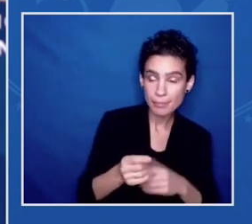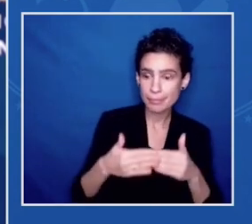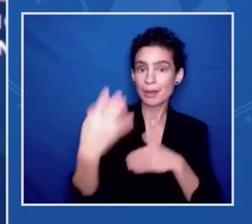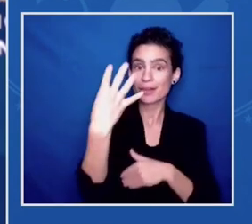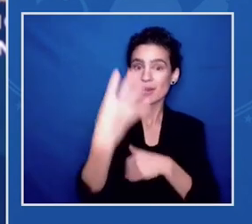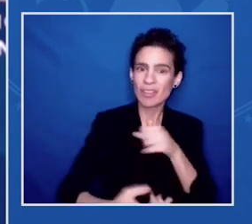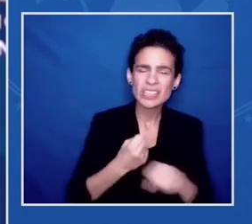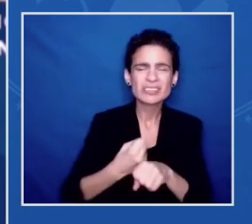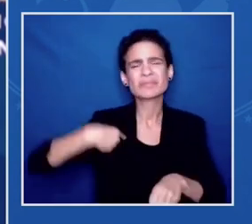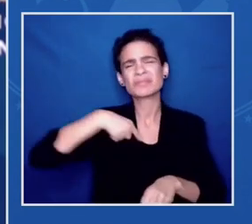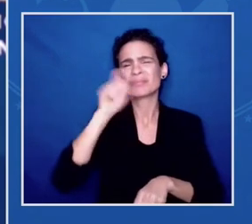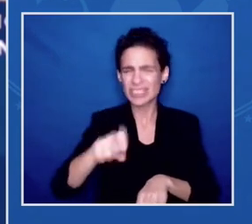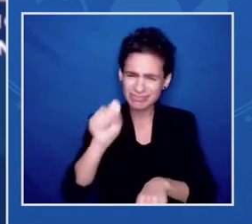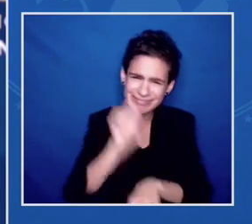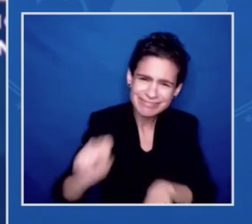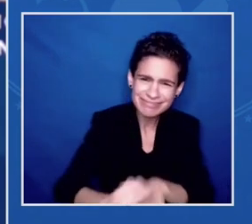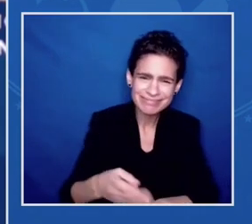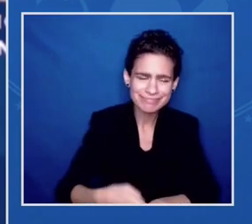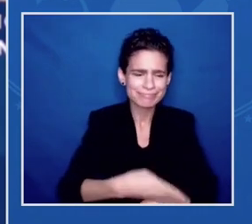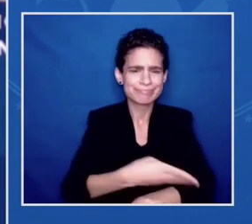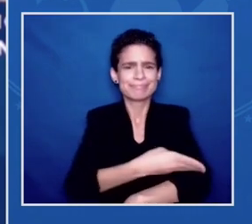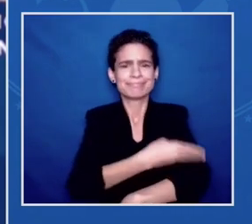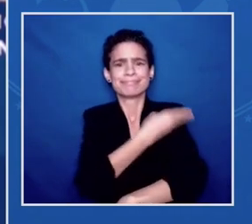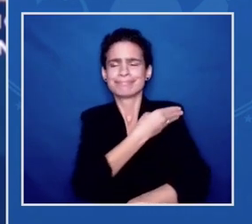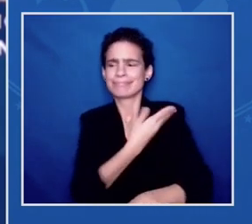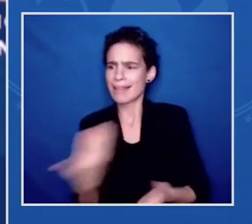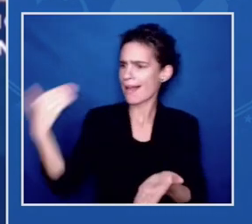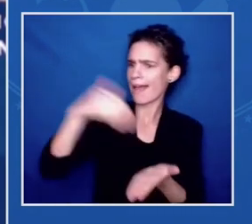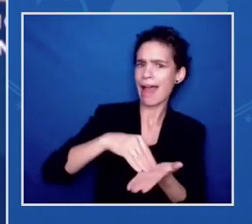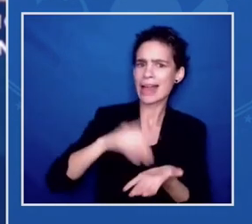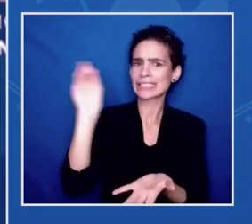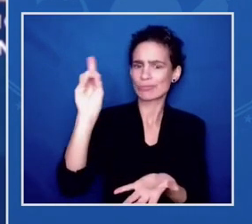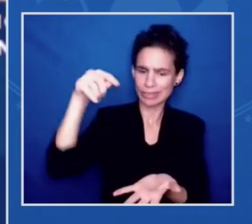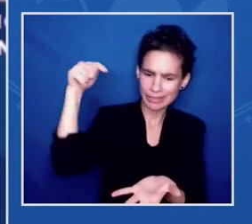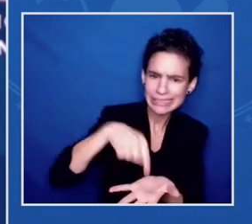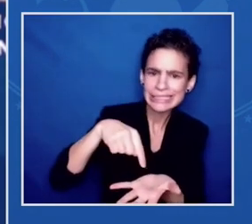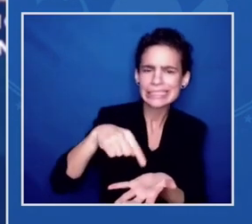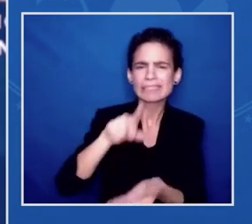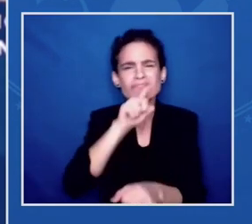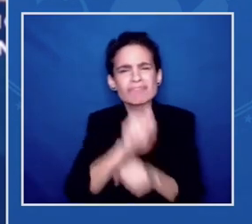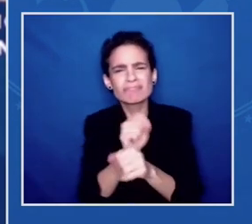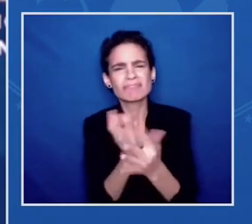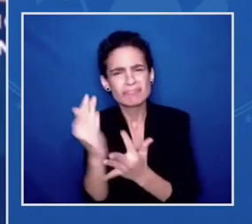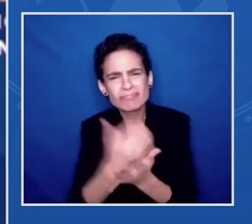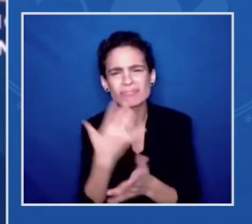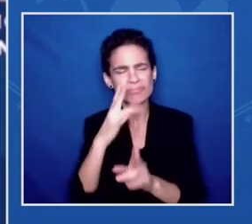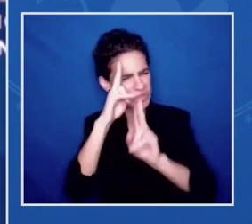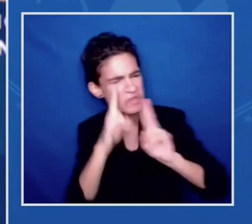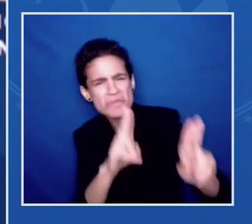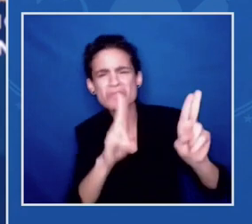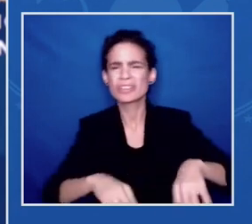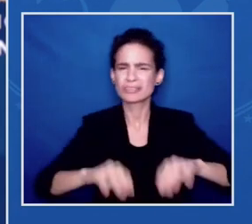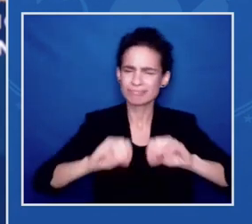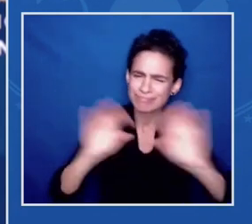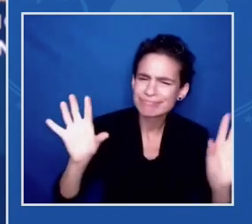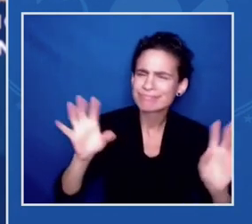next 4 years must be the restoration of democracy, of decency, honor,